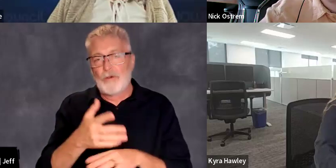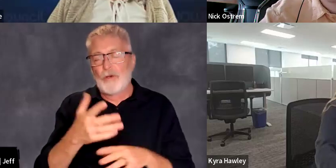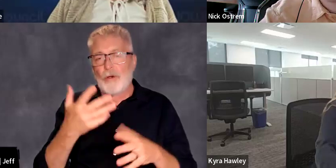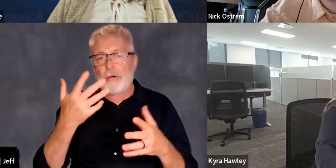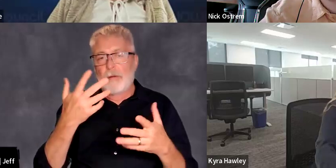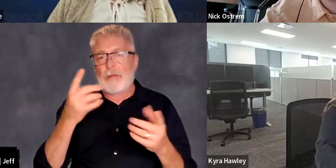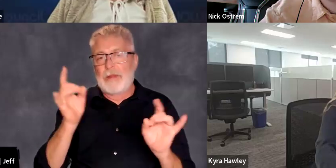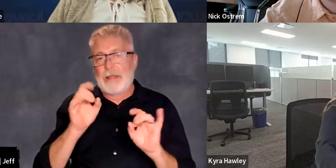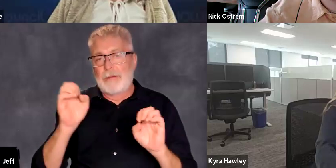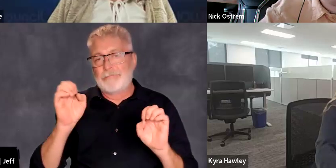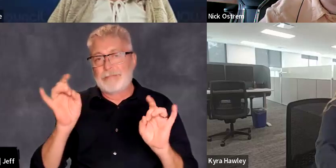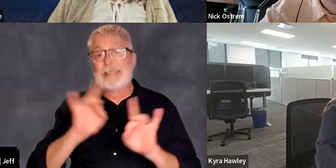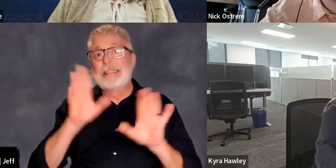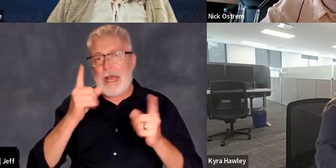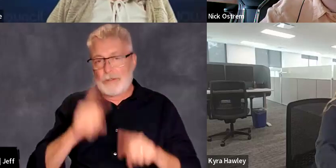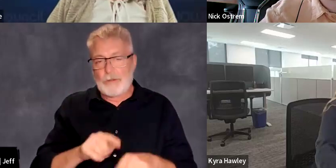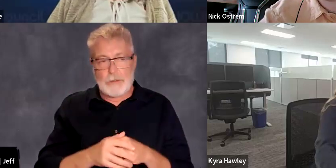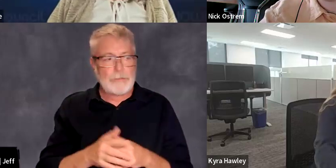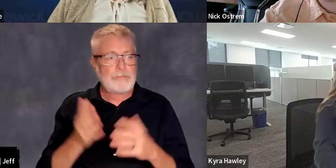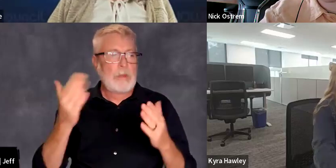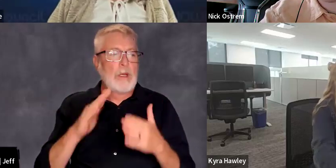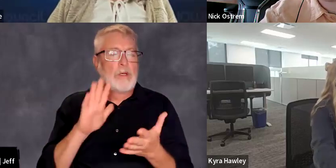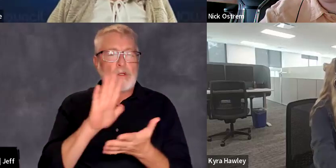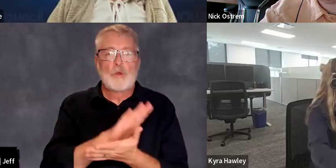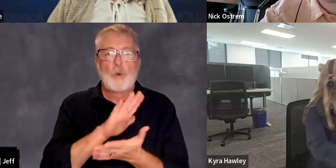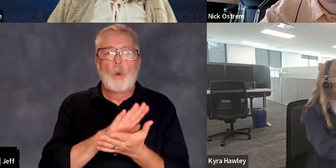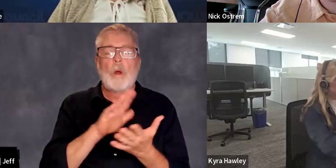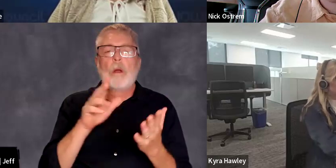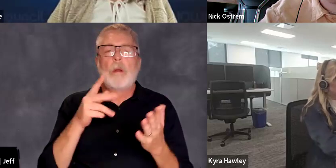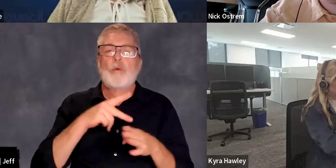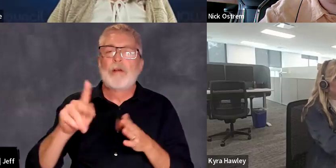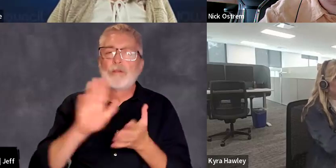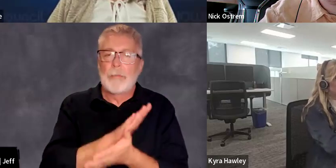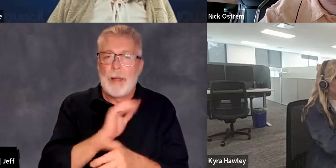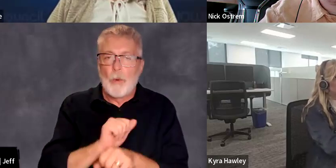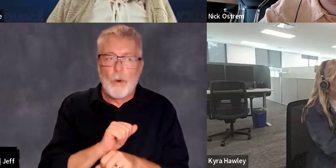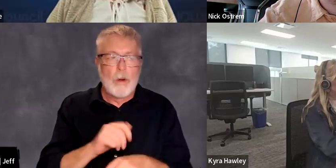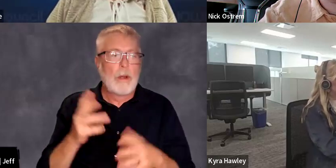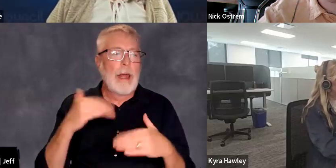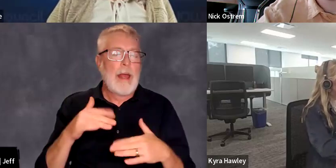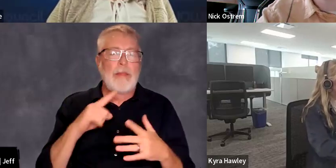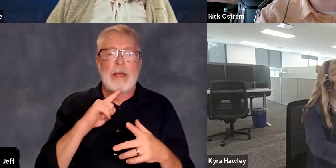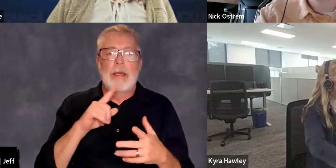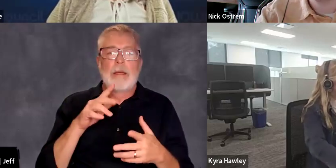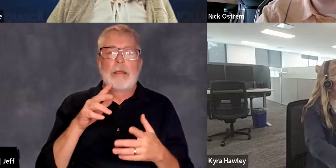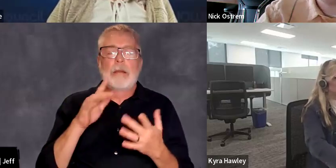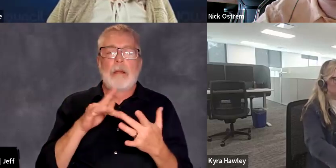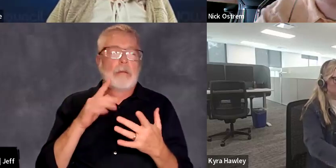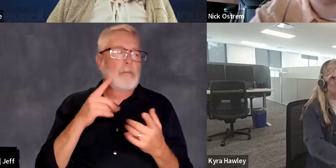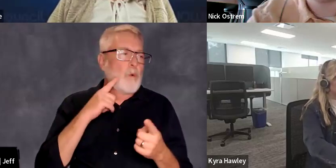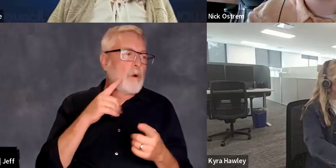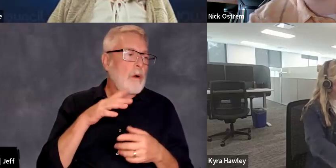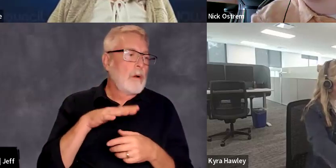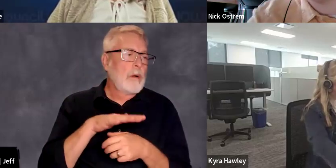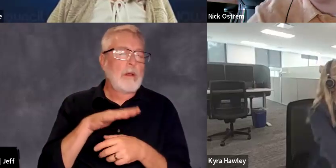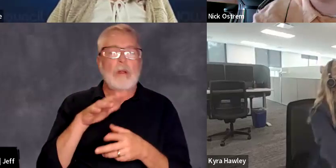recover. Um, Important school and professional papers, and contact information for local and out of town friends and family.